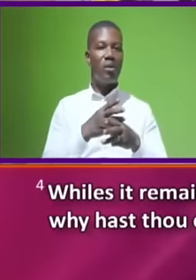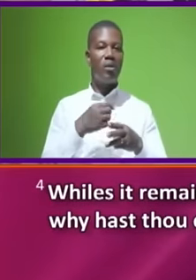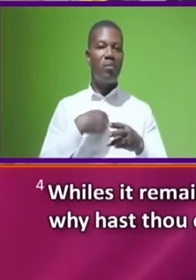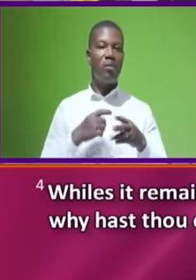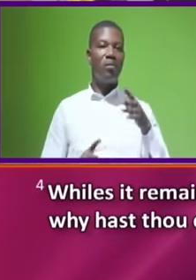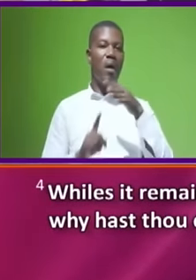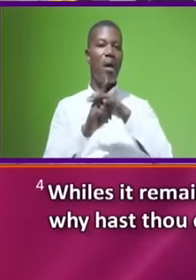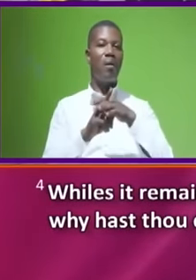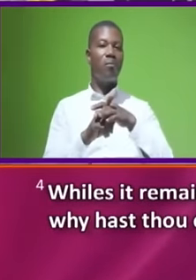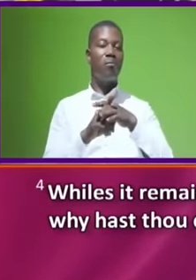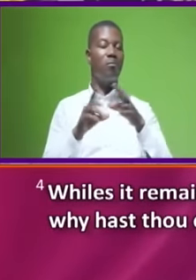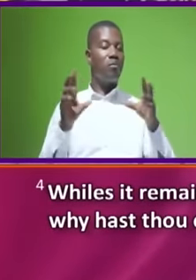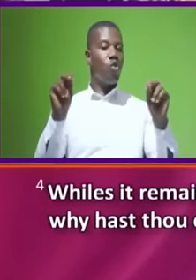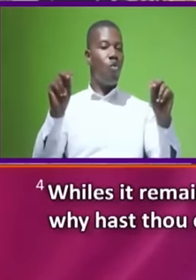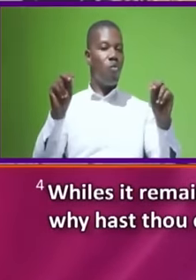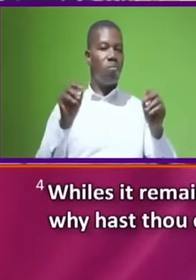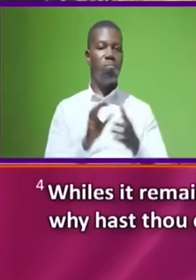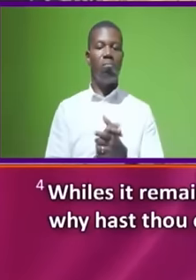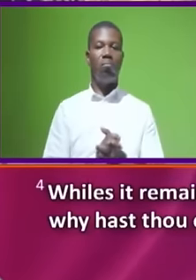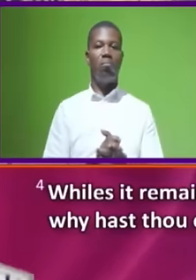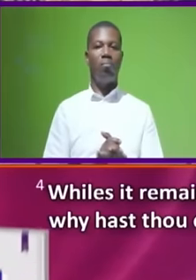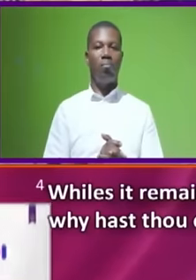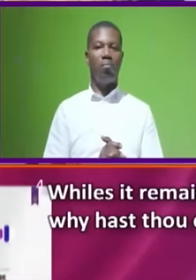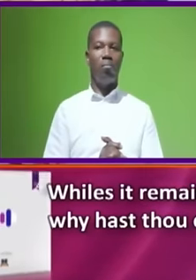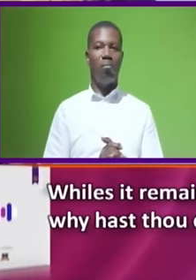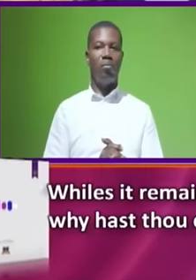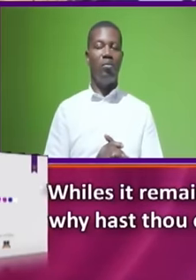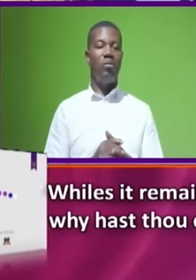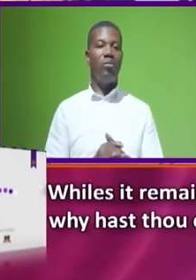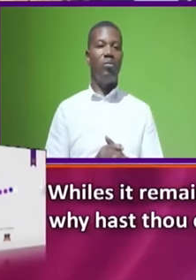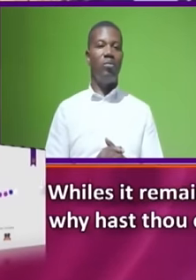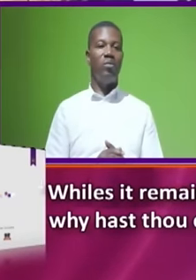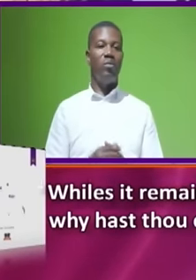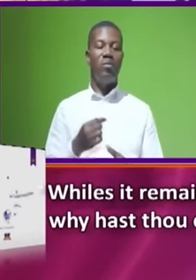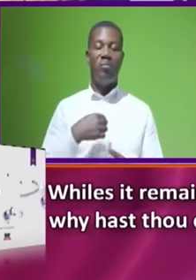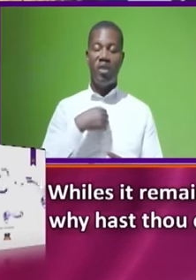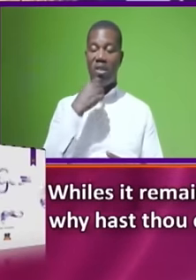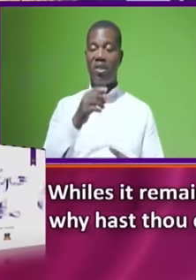of the common things happening in the world that